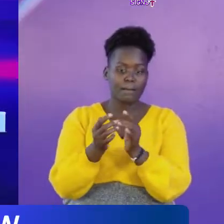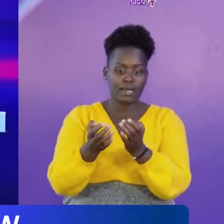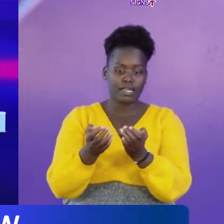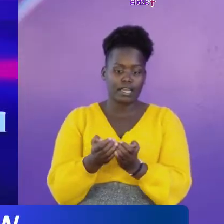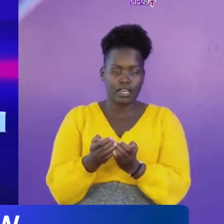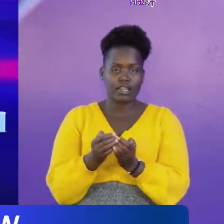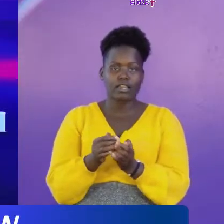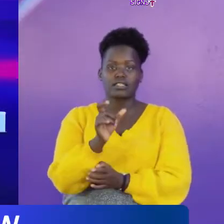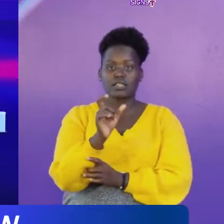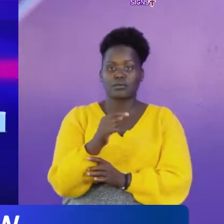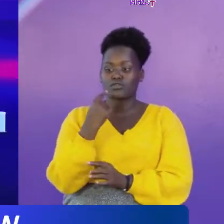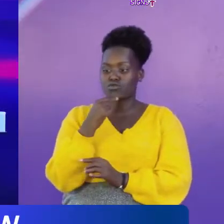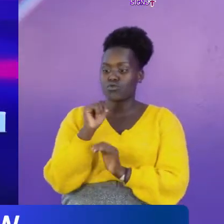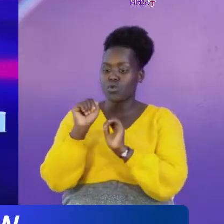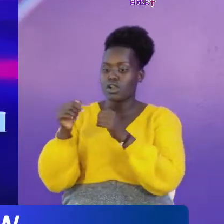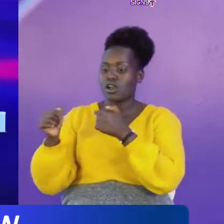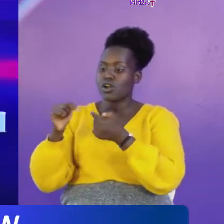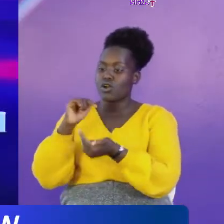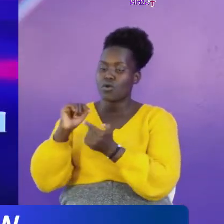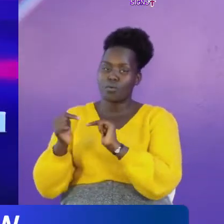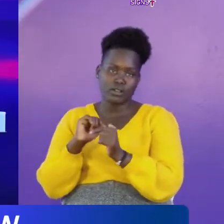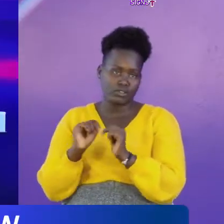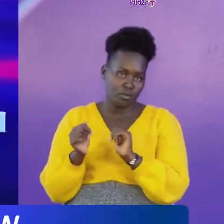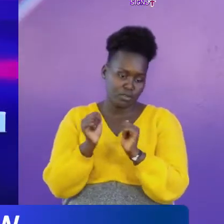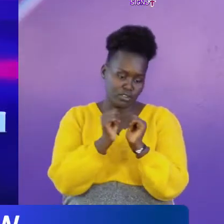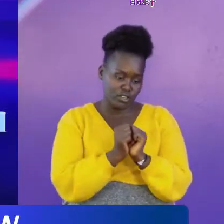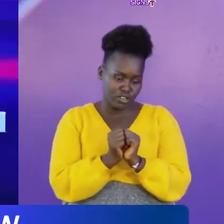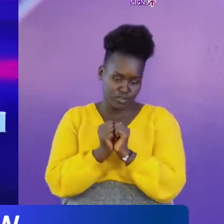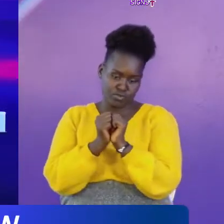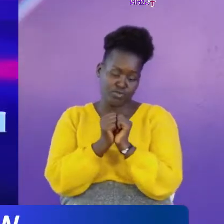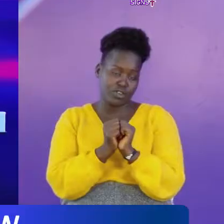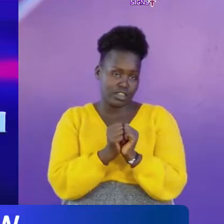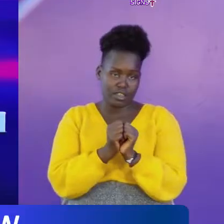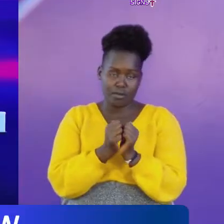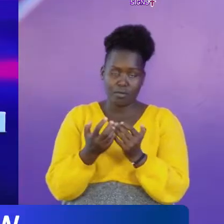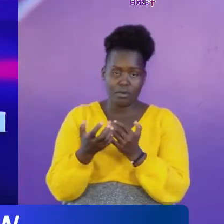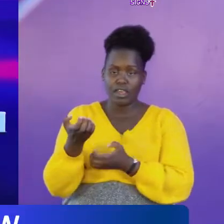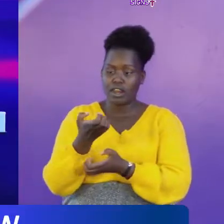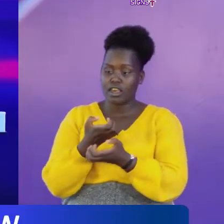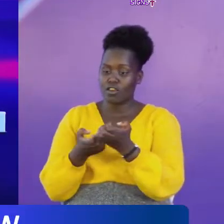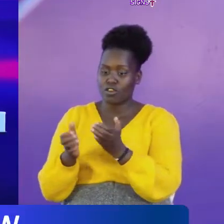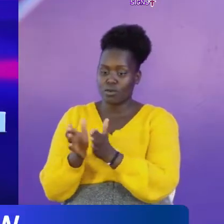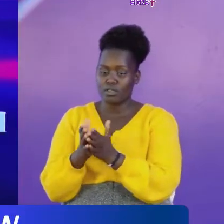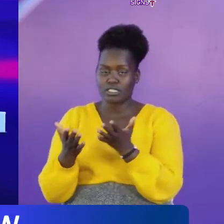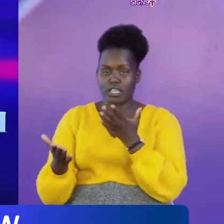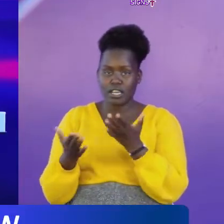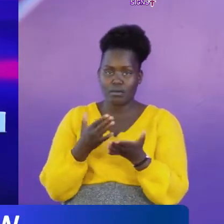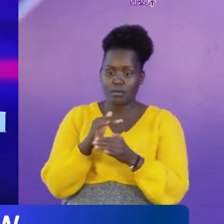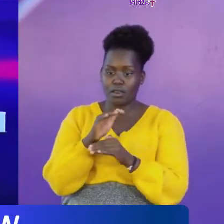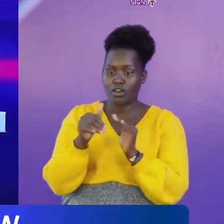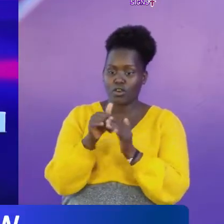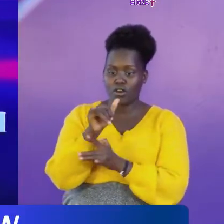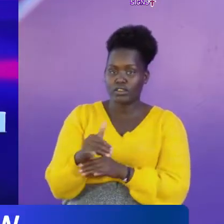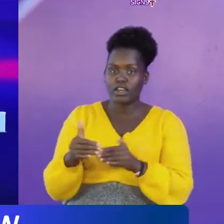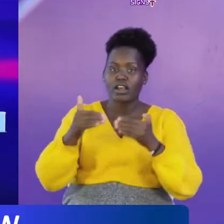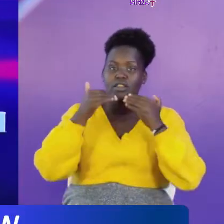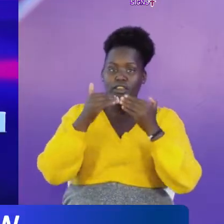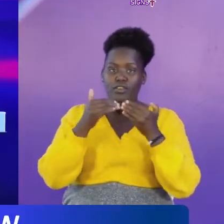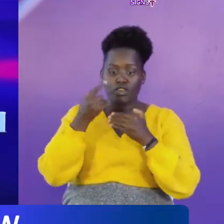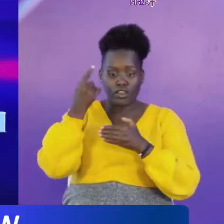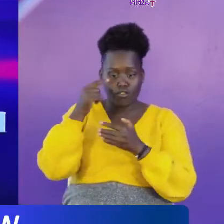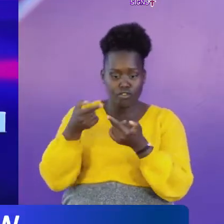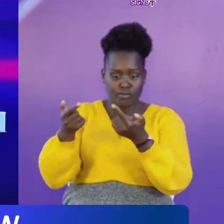running mate that now will be able to move the needle in terms of probably economics and all of that. But thank you very much for making